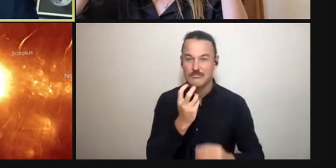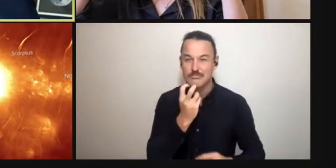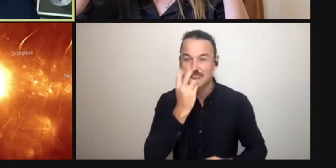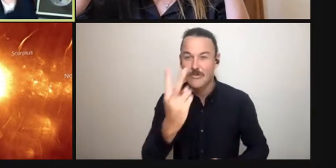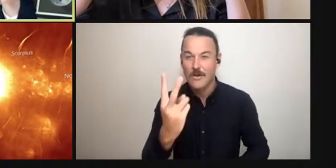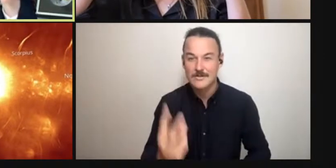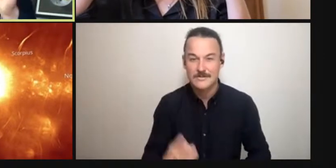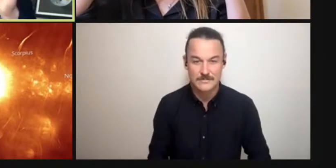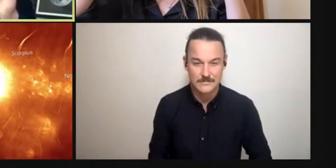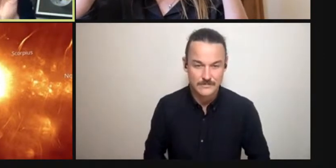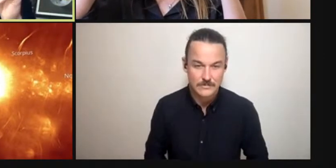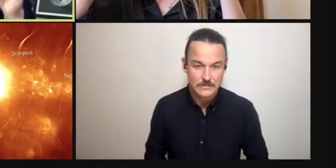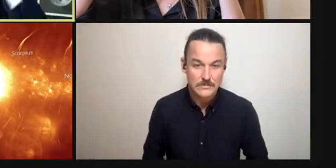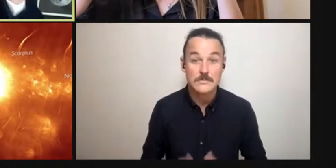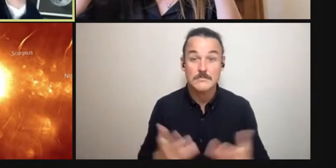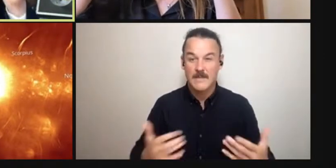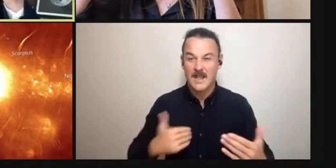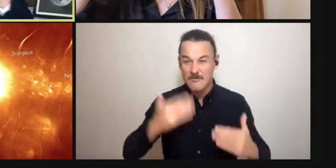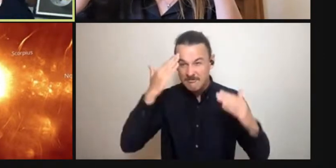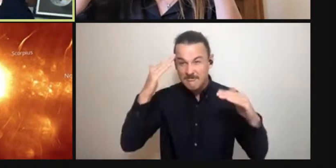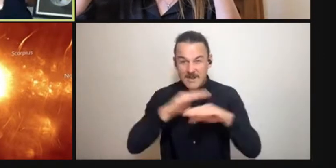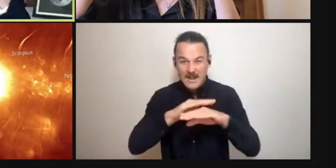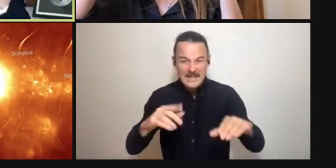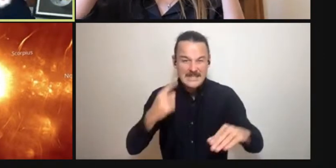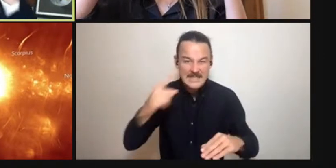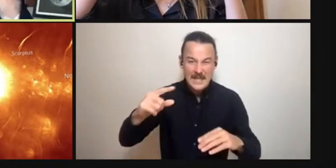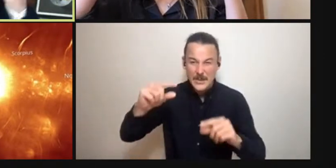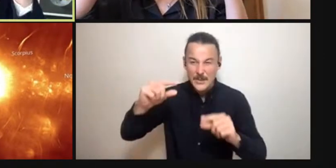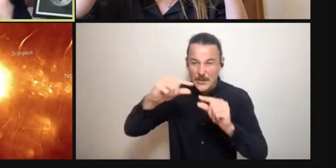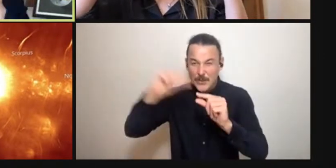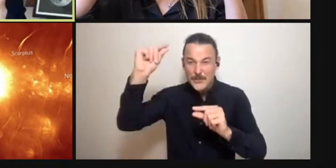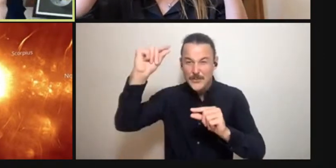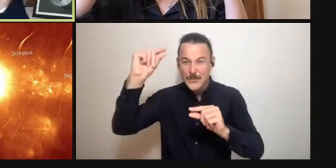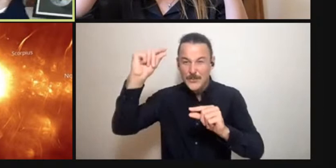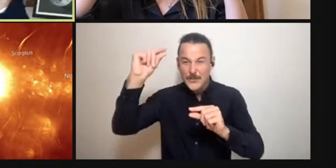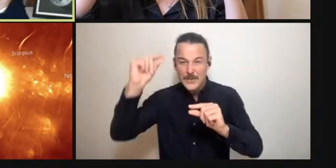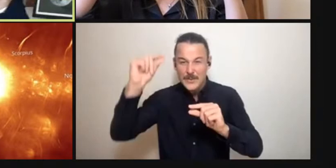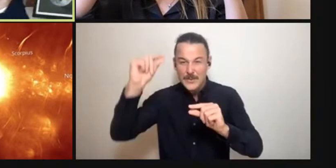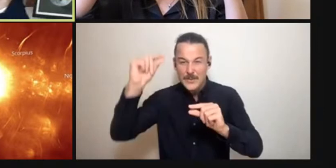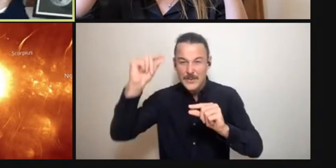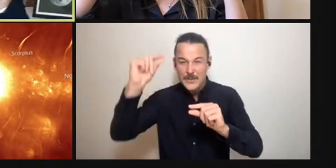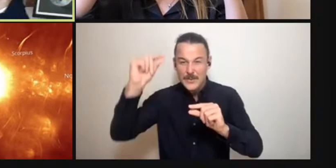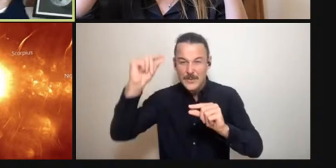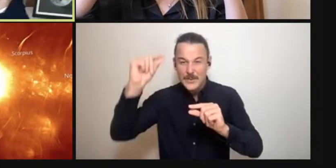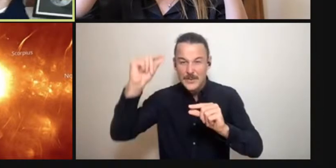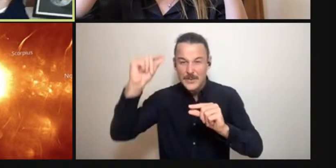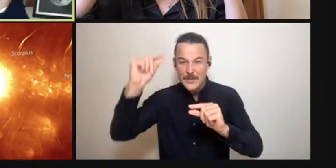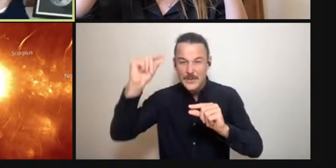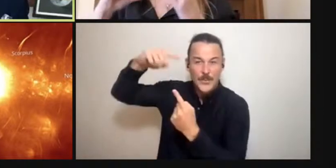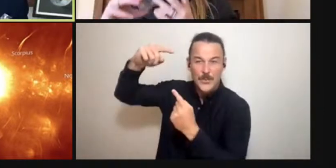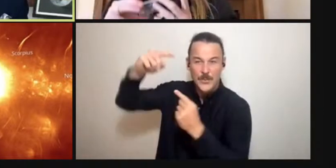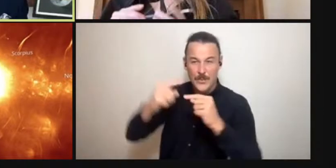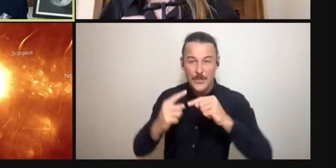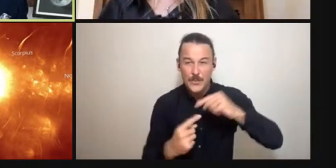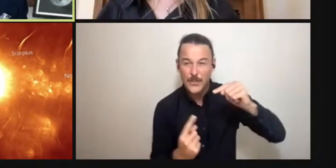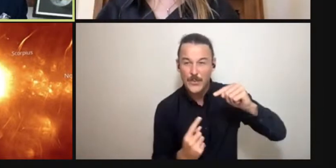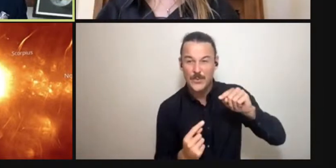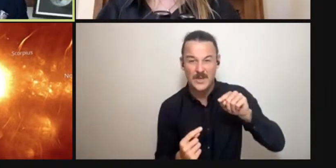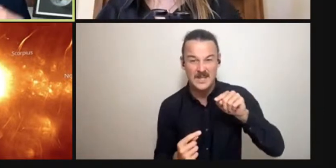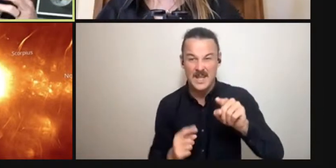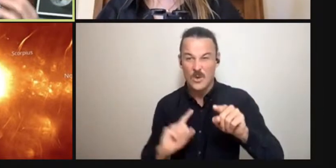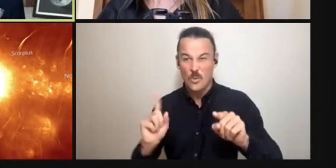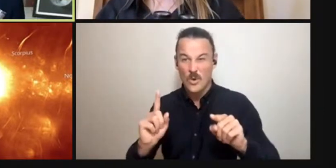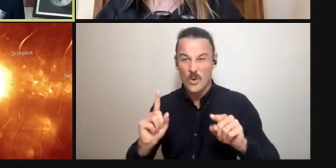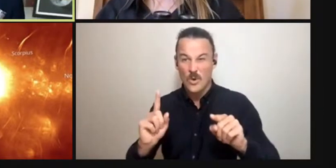little sweeping filaments, and almost like little mini tornadoes going on. These are swirling magnetic fields across space itself.